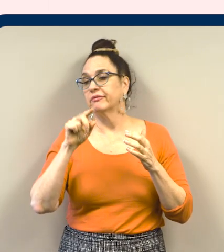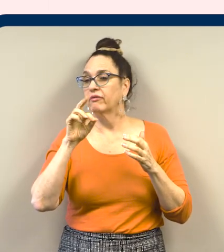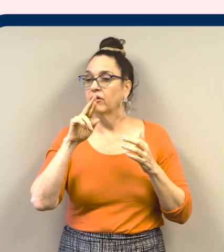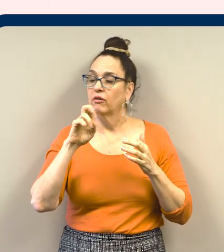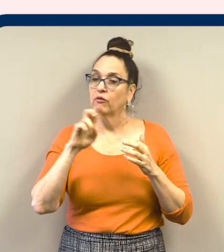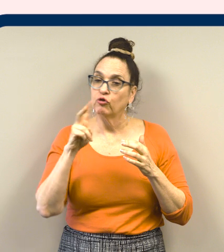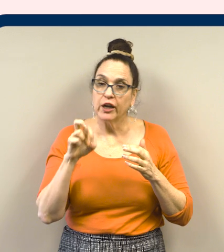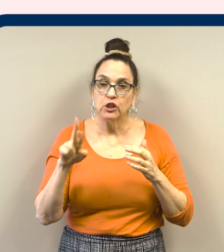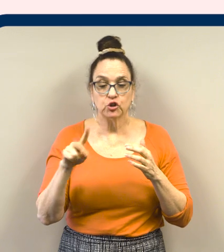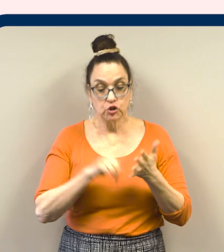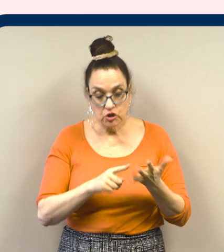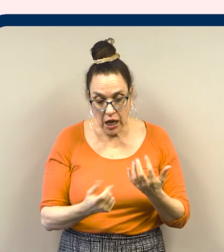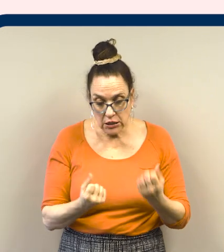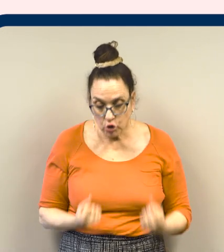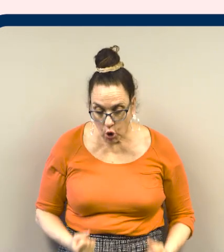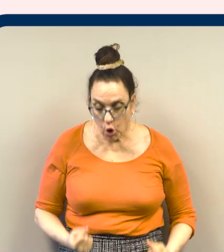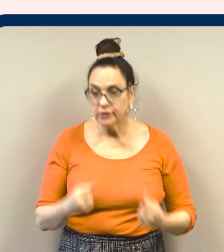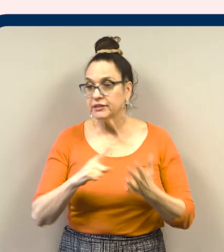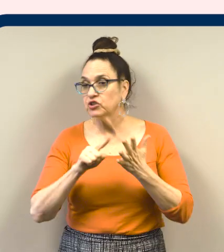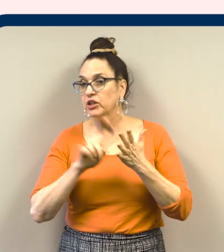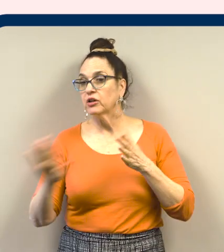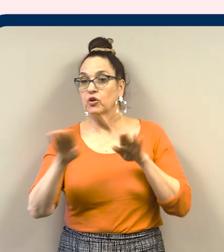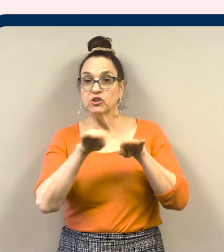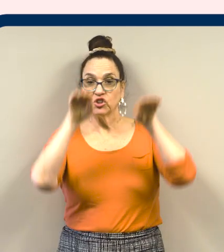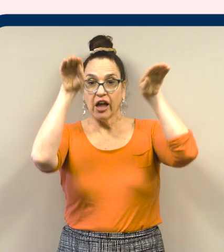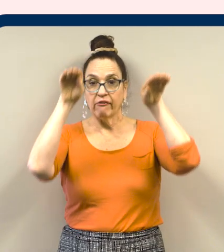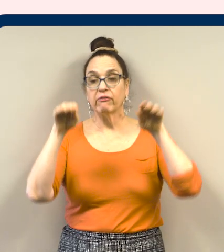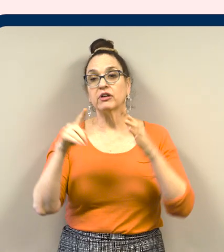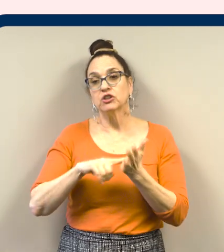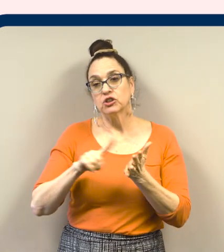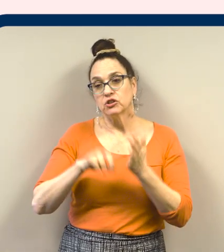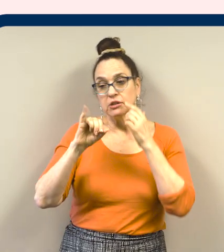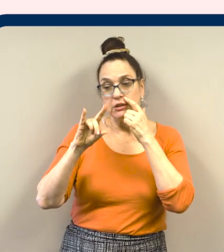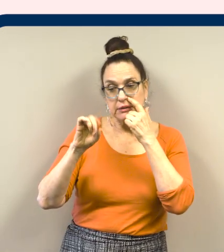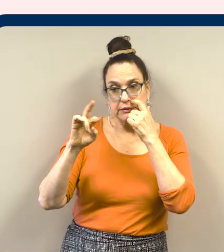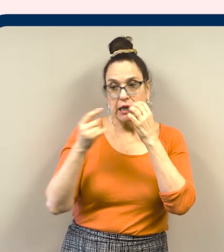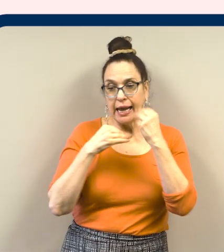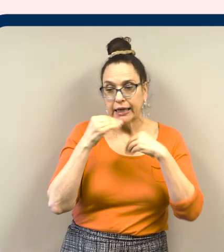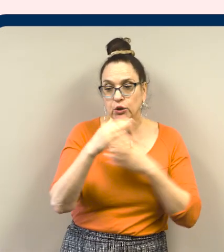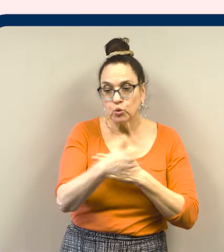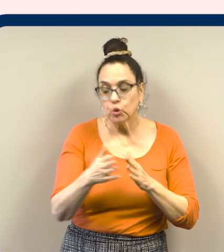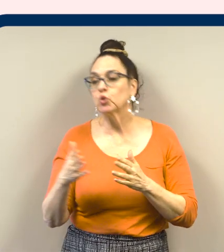the refrigerator, the freezer, your drawers, shelves, the dining room, the living